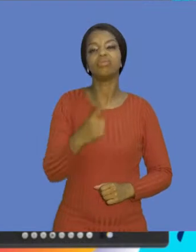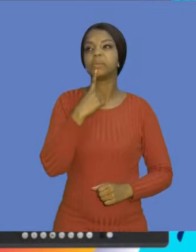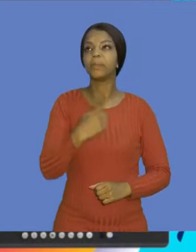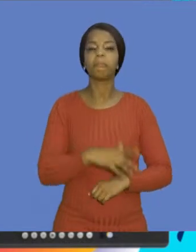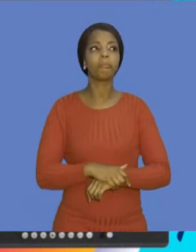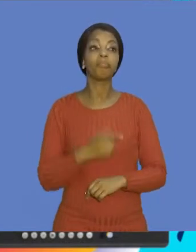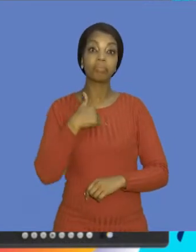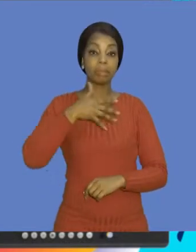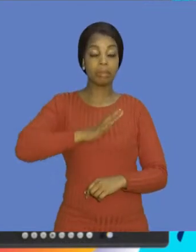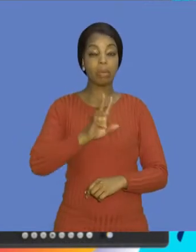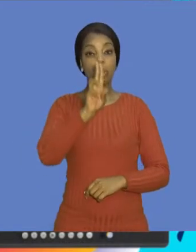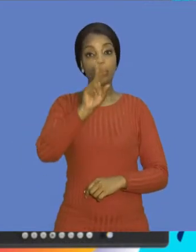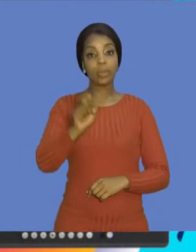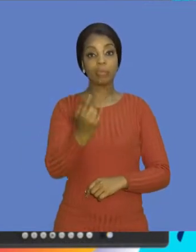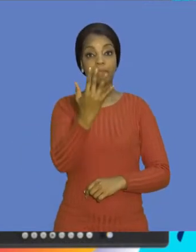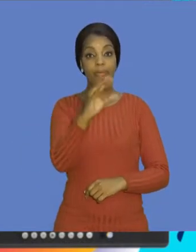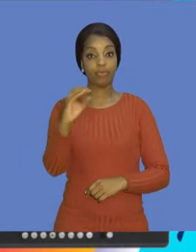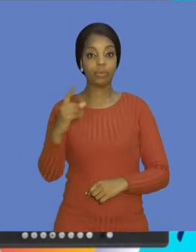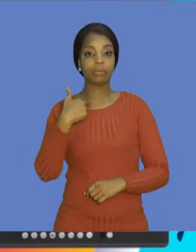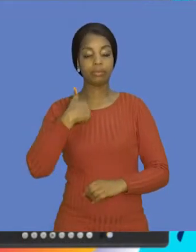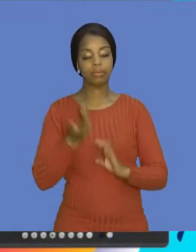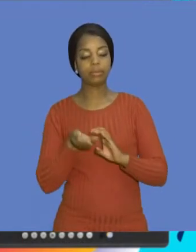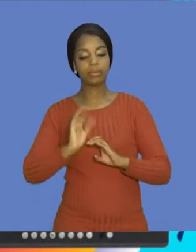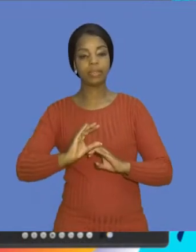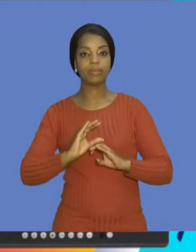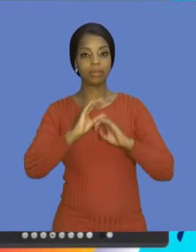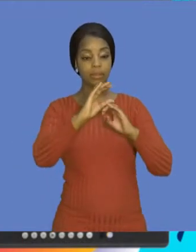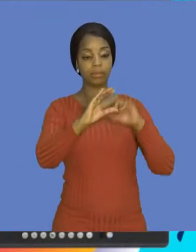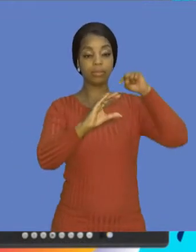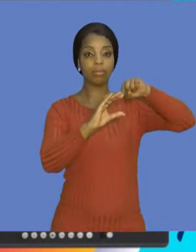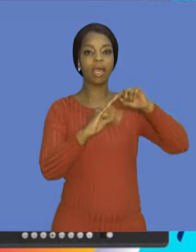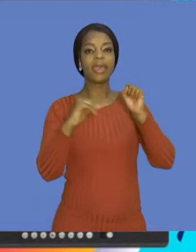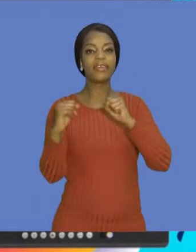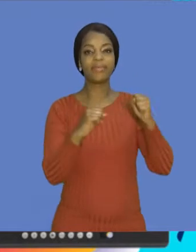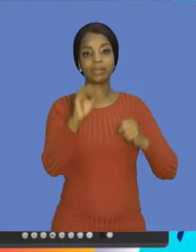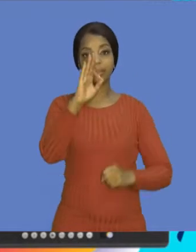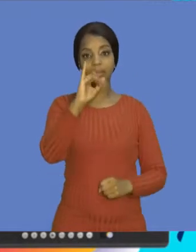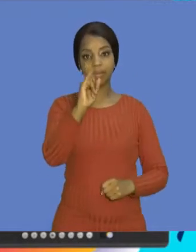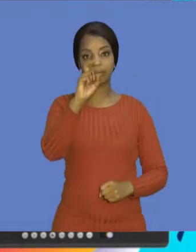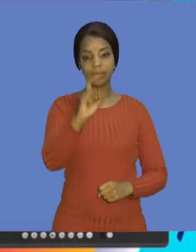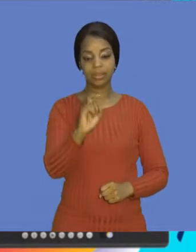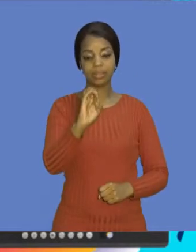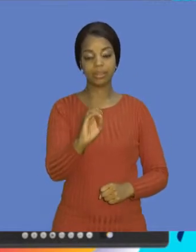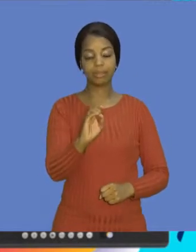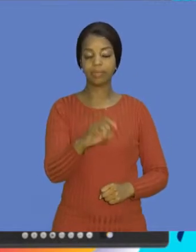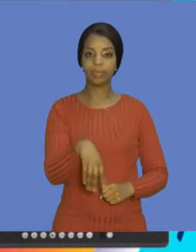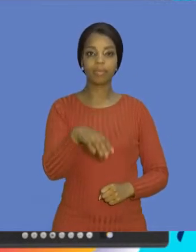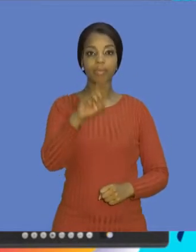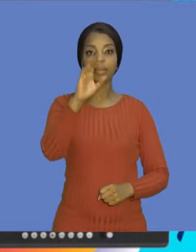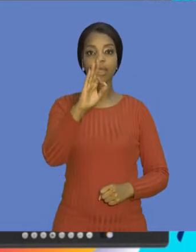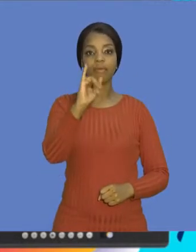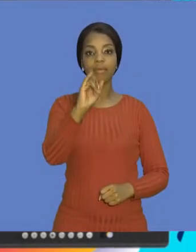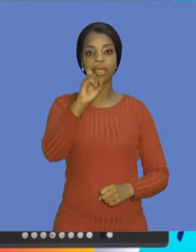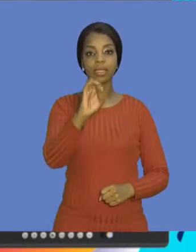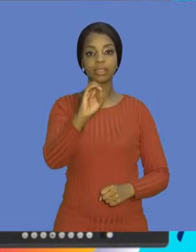invest 2,500 rands in a fixed deposit account. Now, what does fixed deposit mean? It